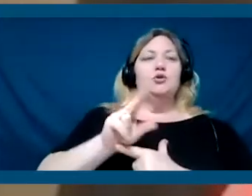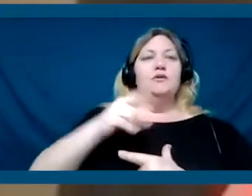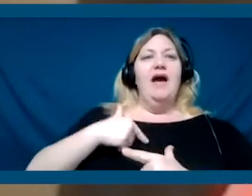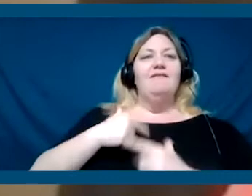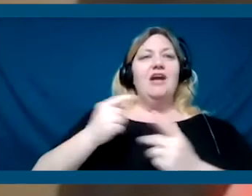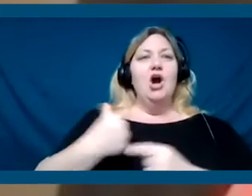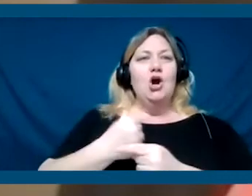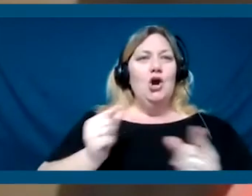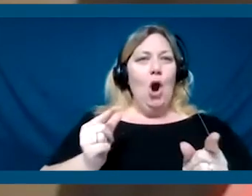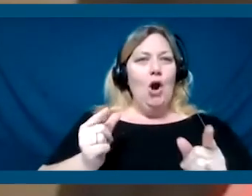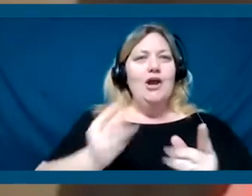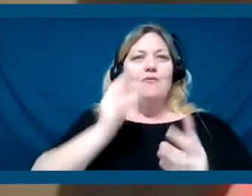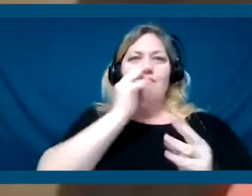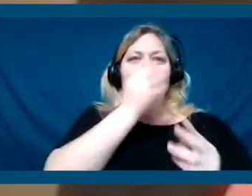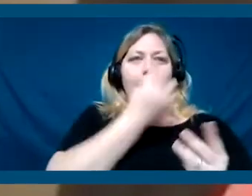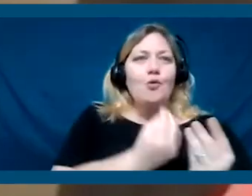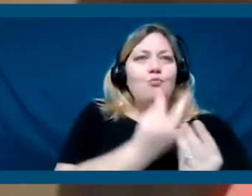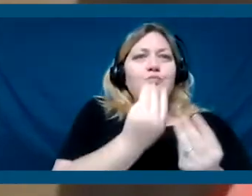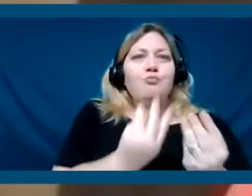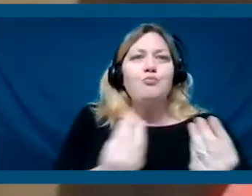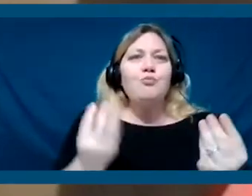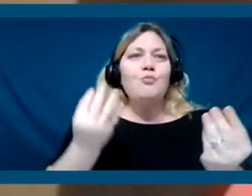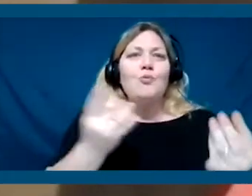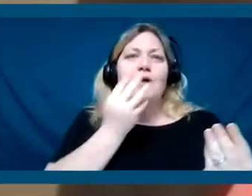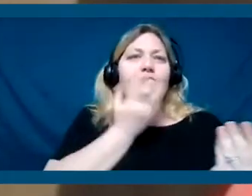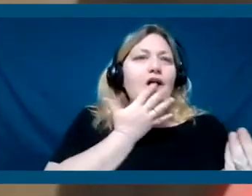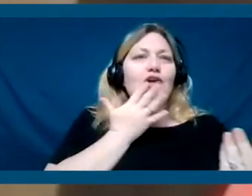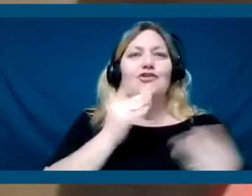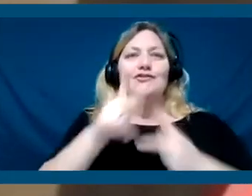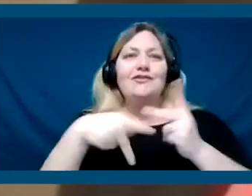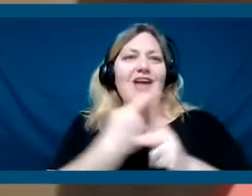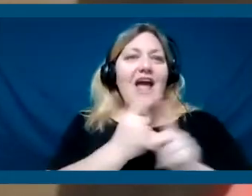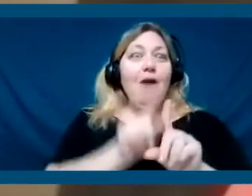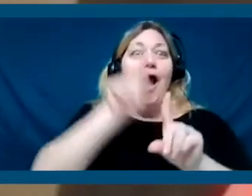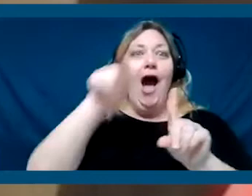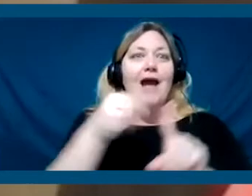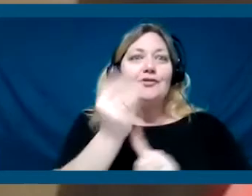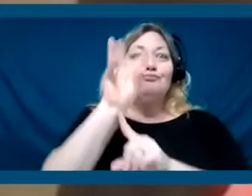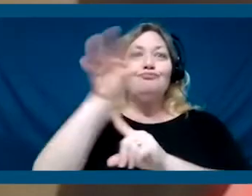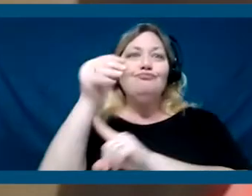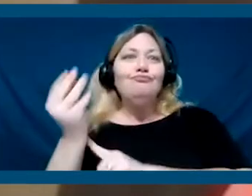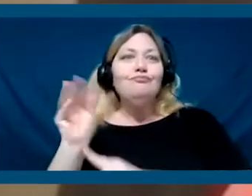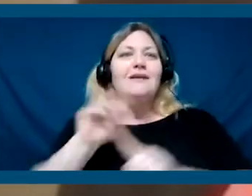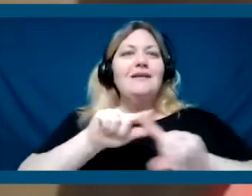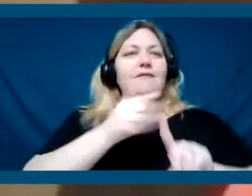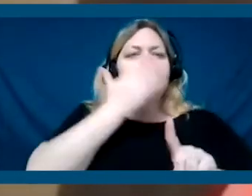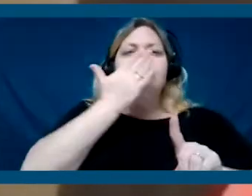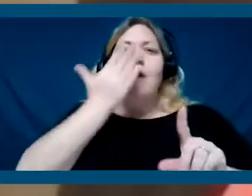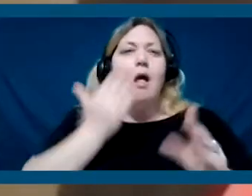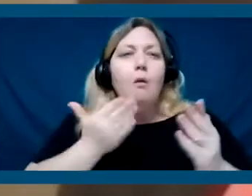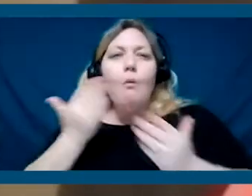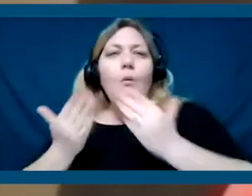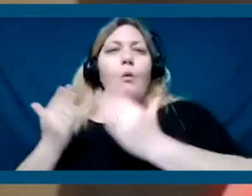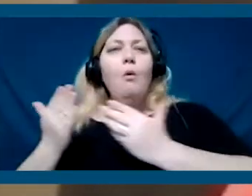garden where it's full of flowers of different shapes and different colors, different heights, different scents. People are recognized on their